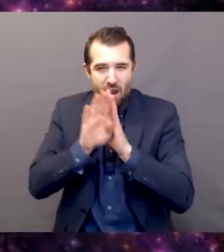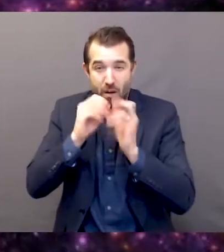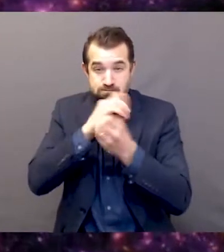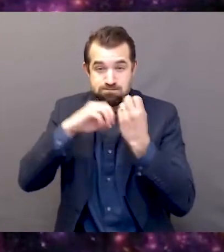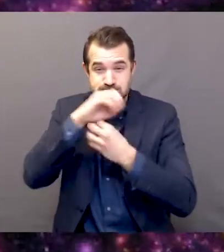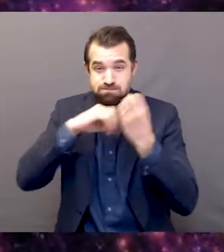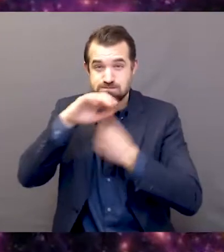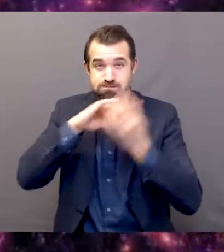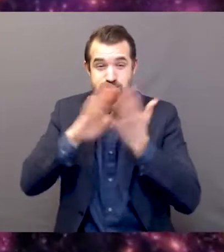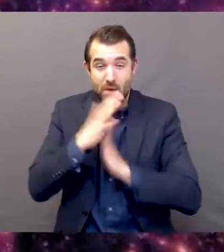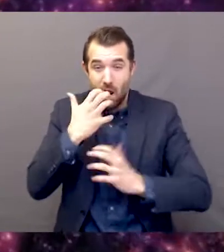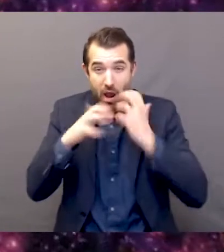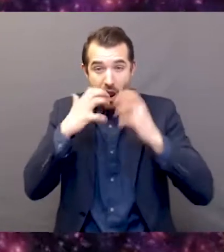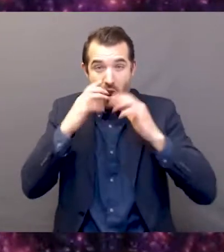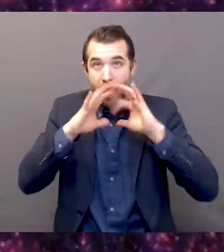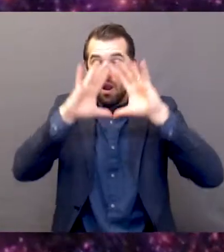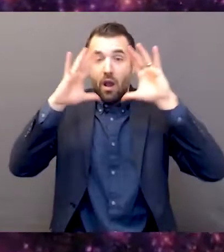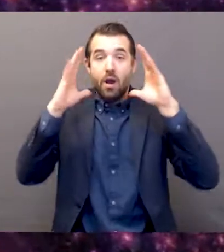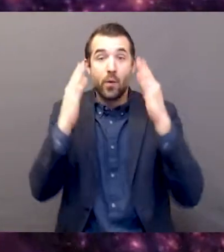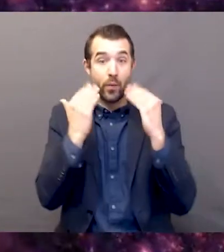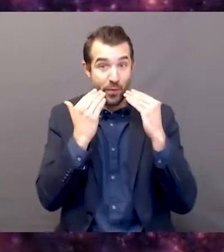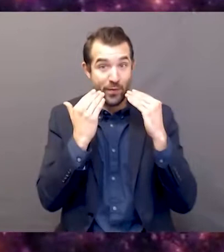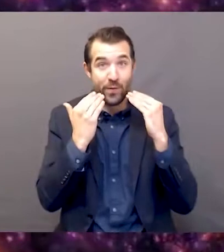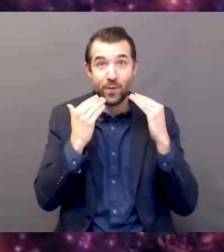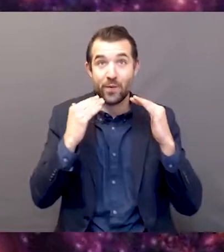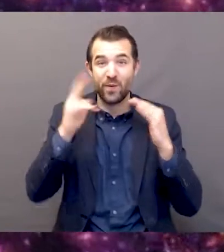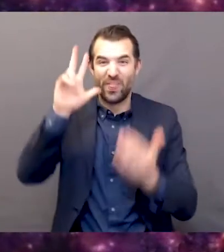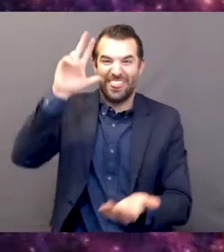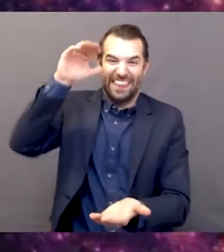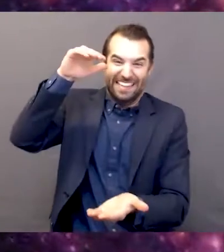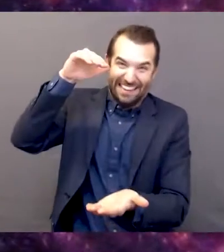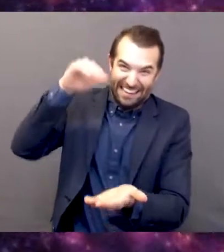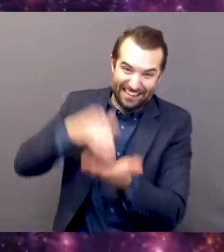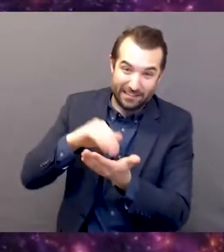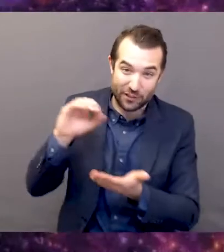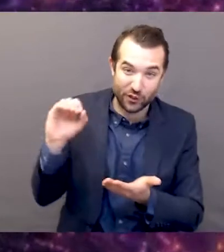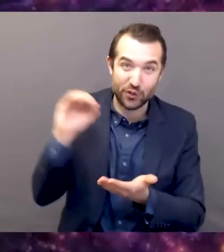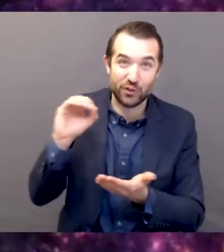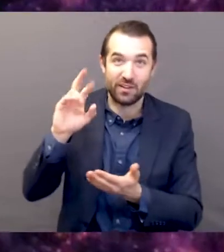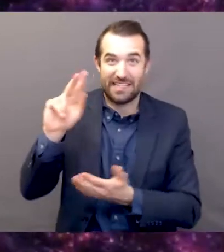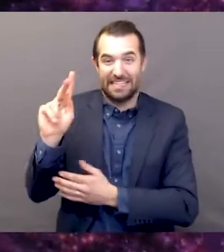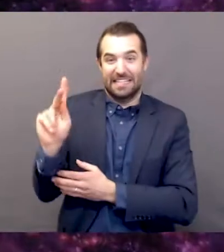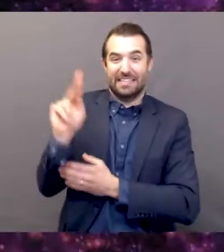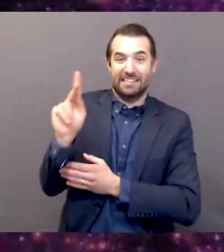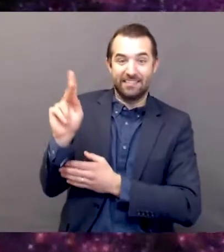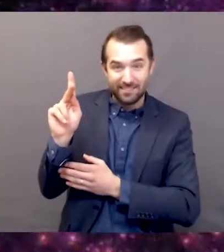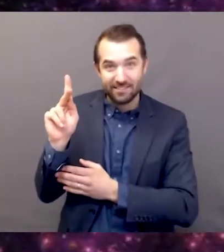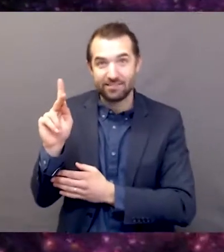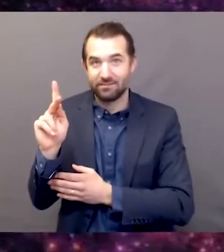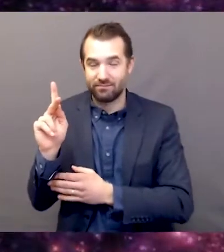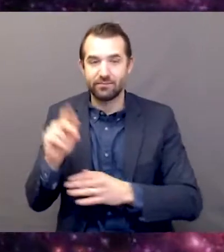primordial soup had cooled to about 3,000 degrees Kelvin. At this temperature, The hydrogen nuclei combined with the freely